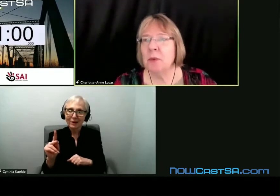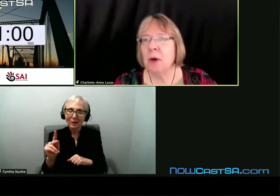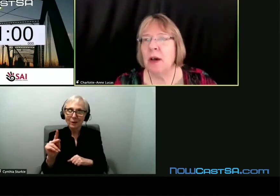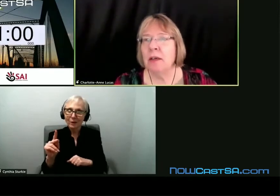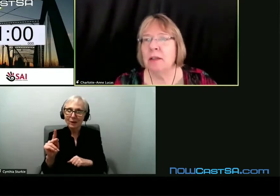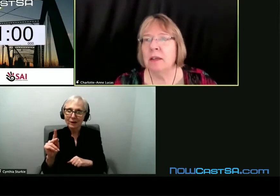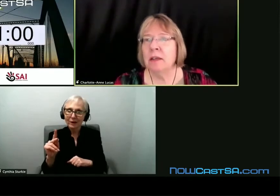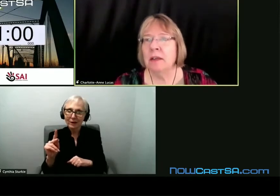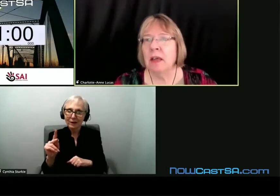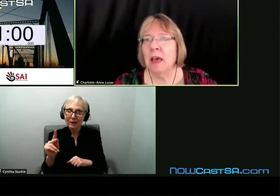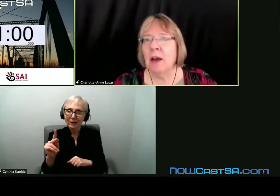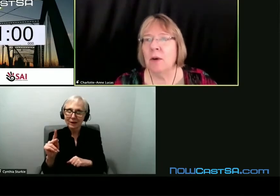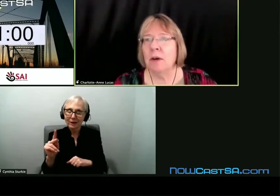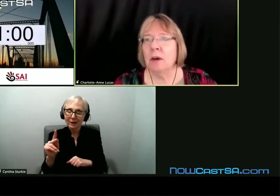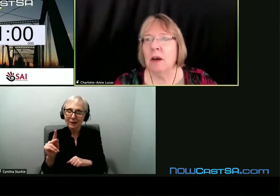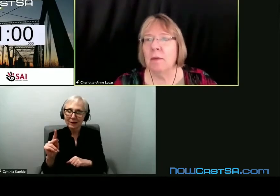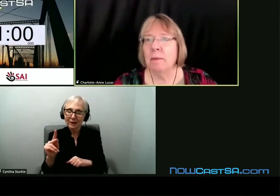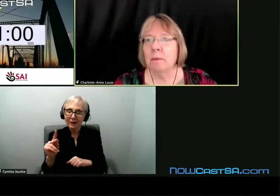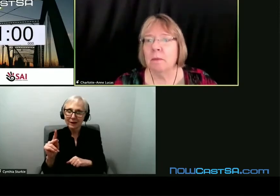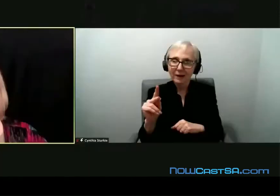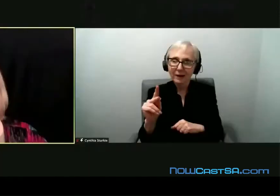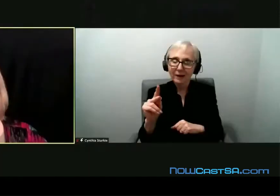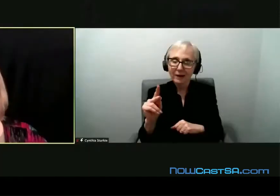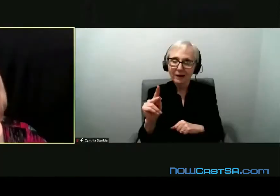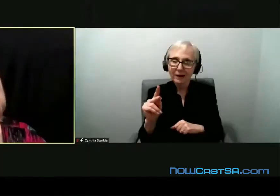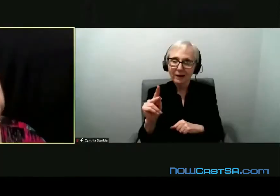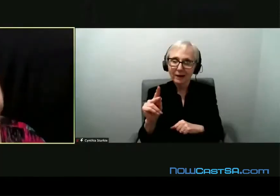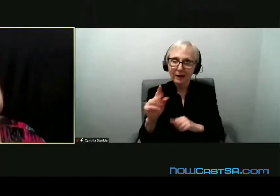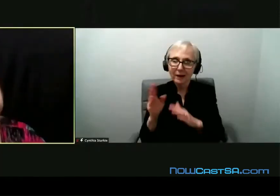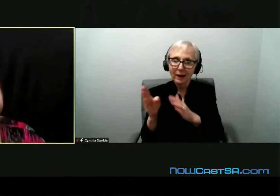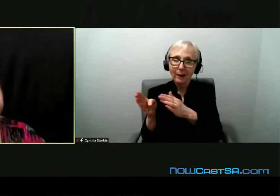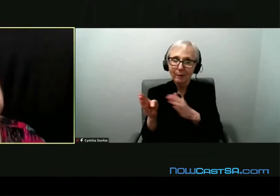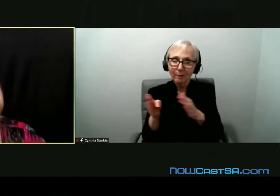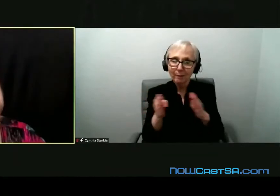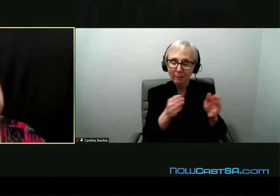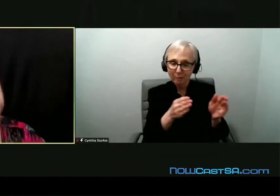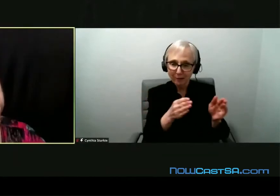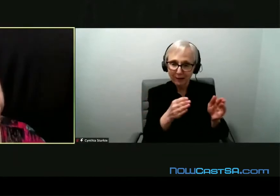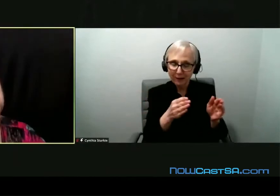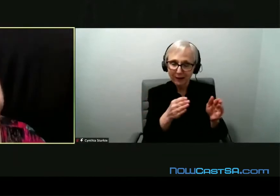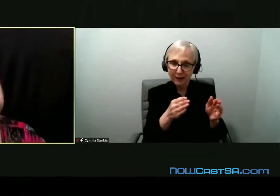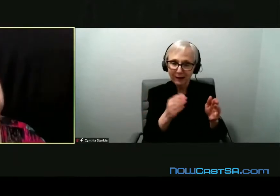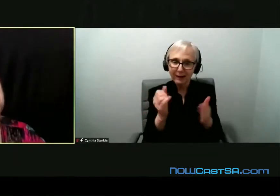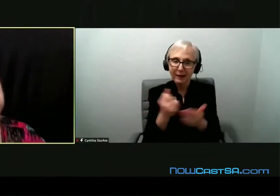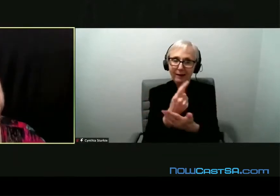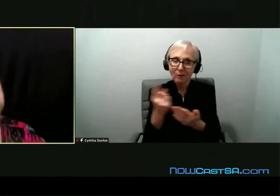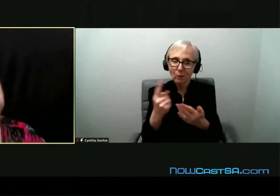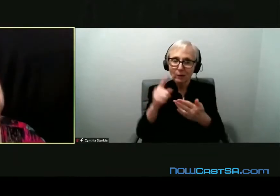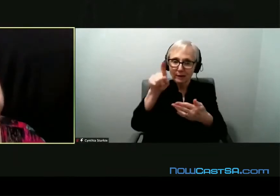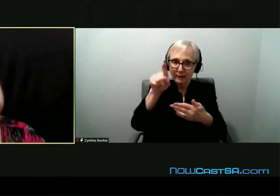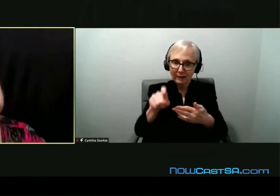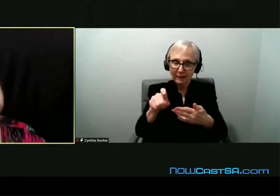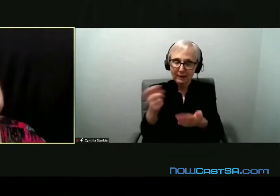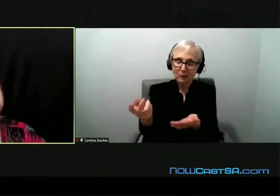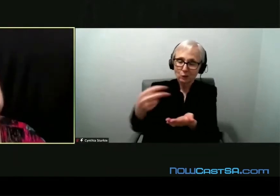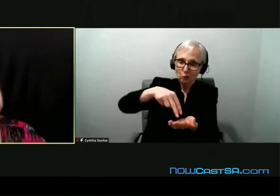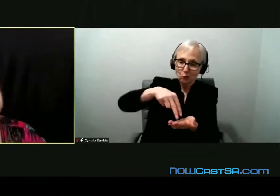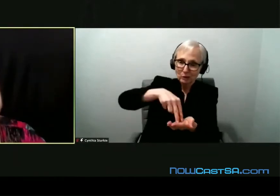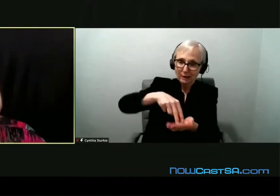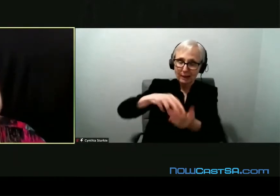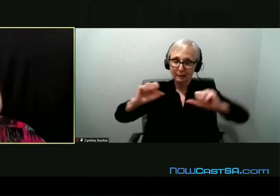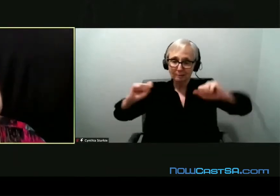to, in our run of show, to the point where everybody, including me, needs to stand up and